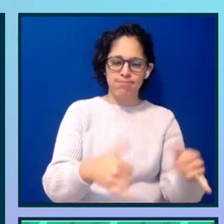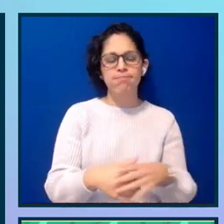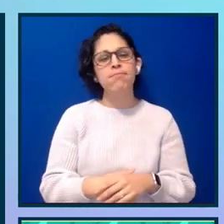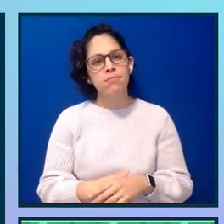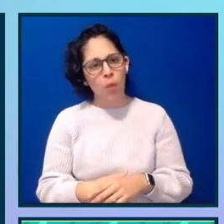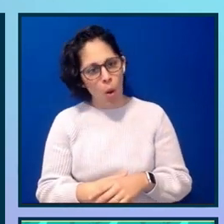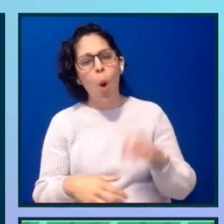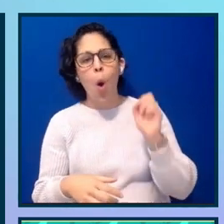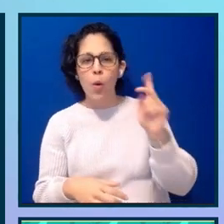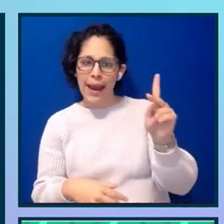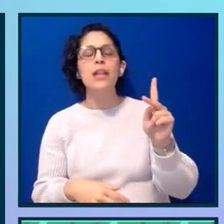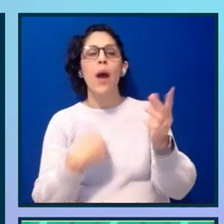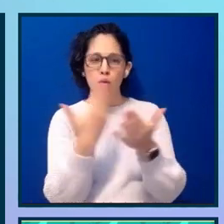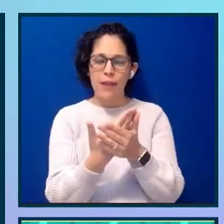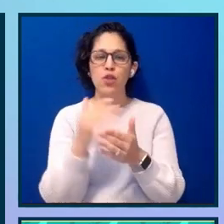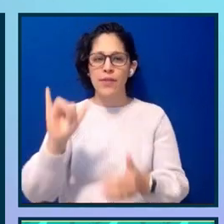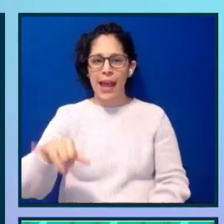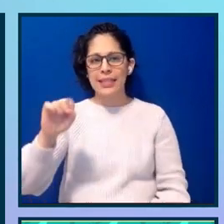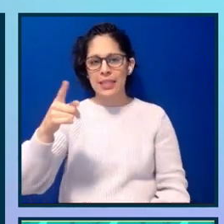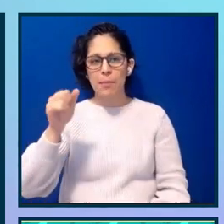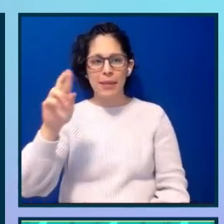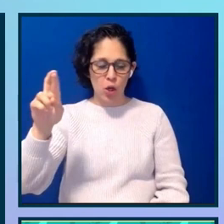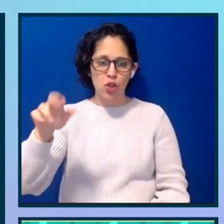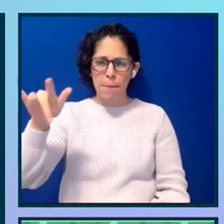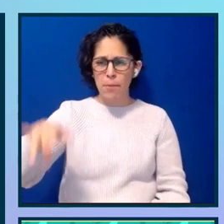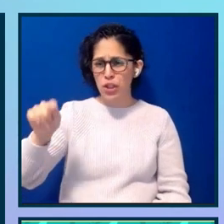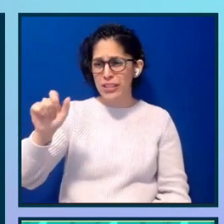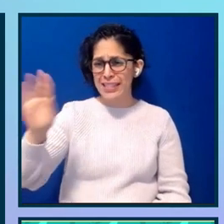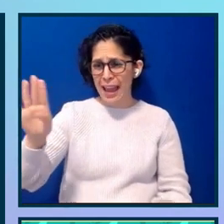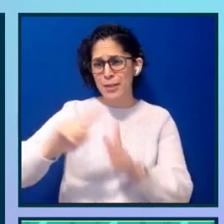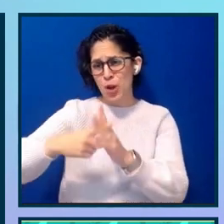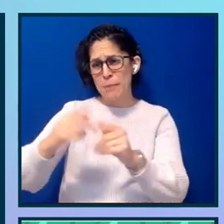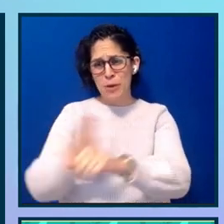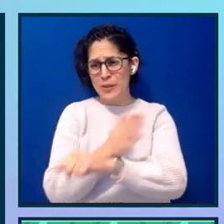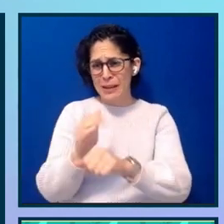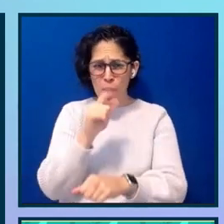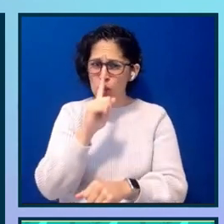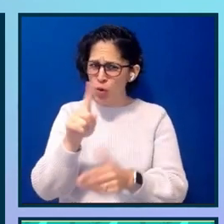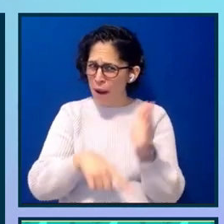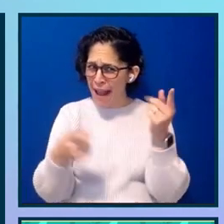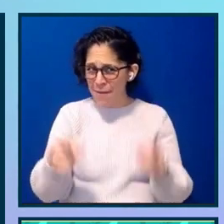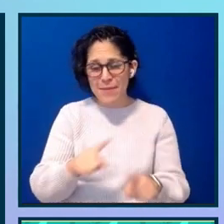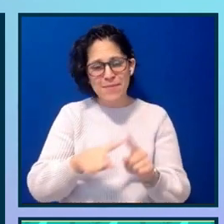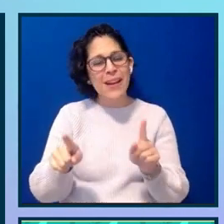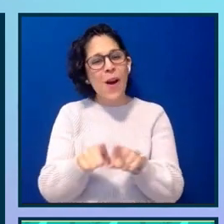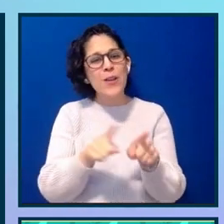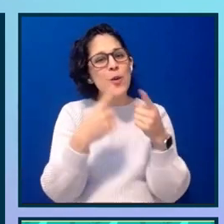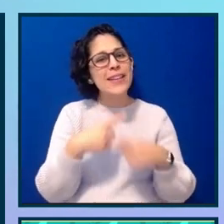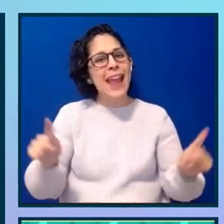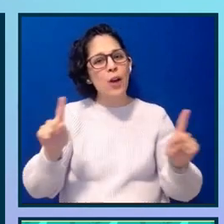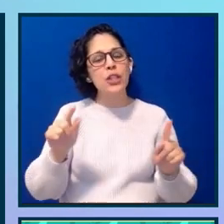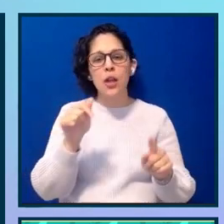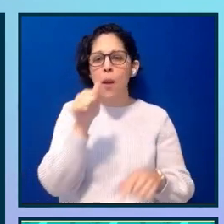Let's mute that. Okay, so pressing tab for some reason activated some music. Not entirely sure what's going on. It also announced the